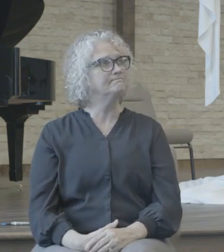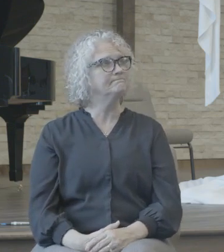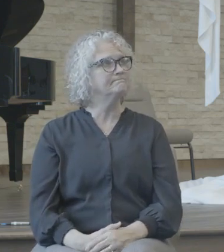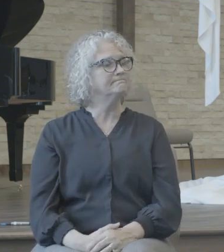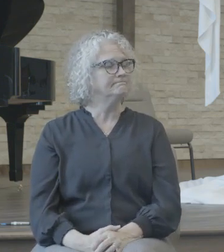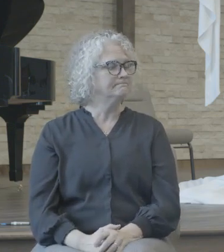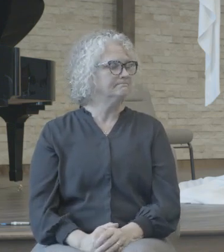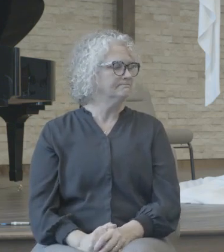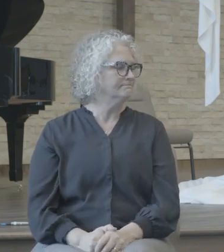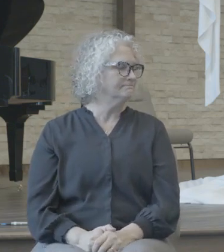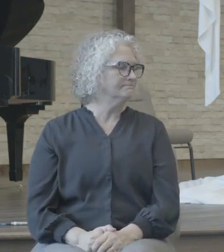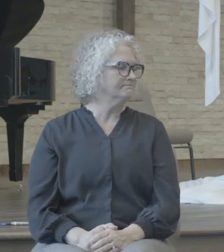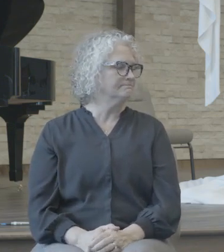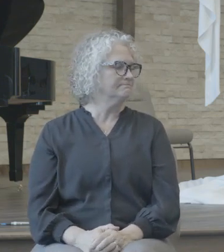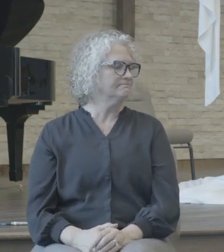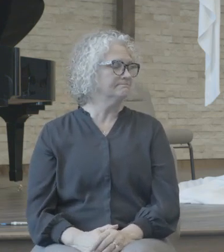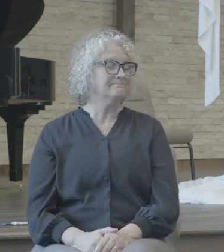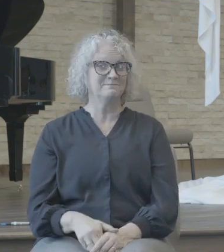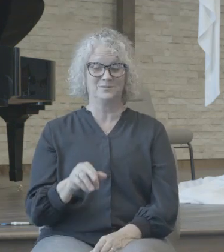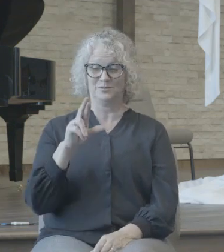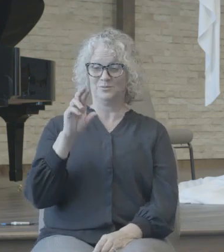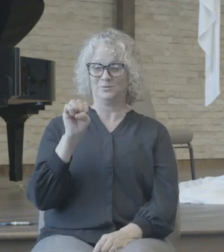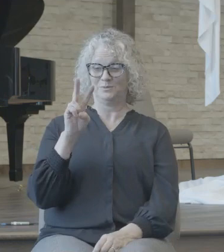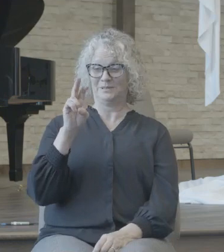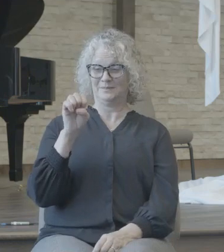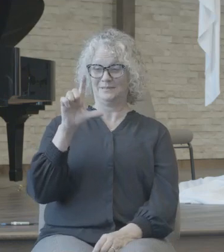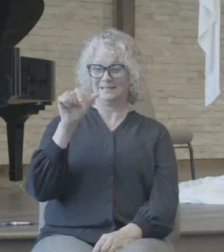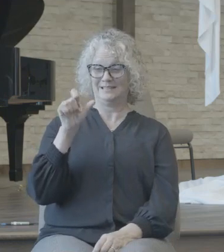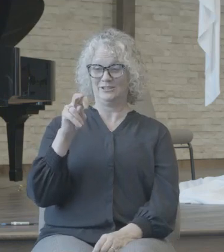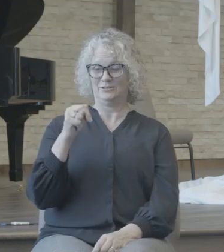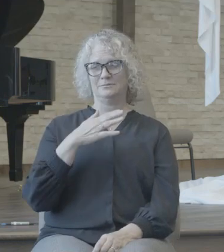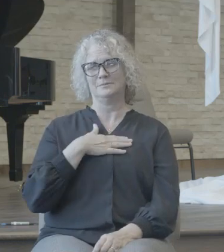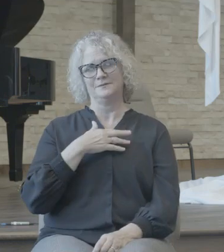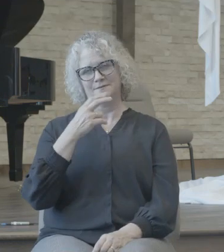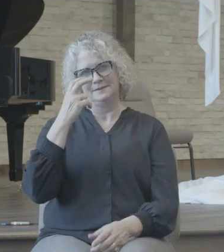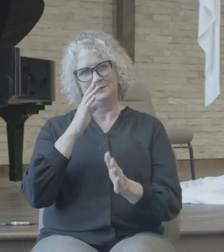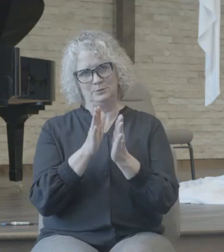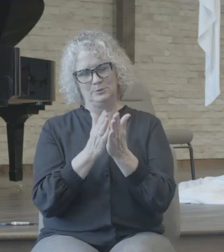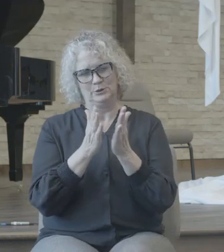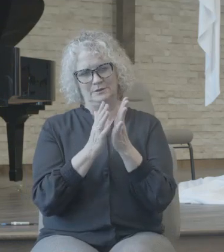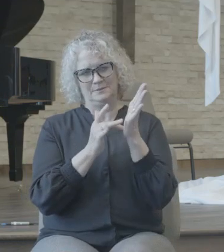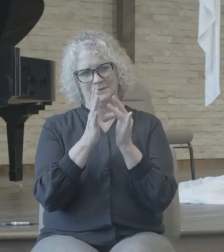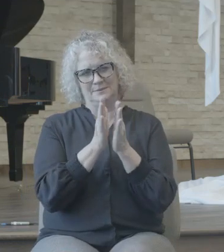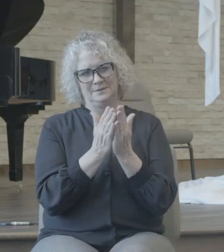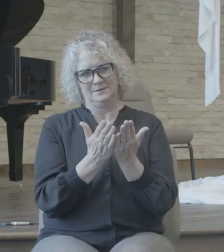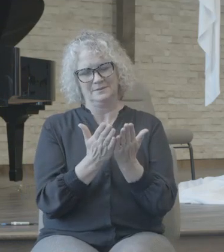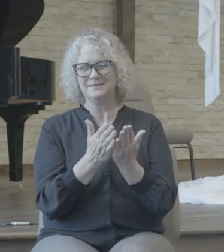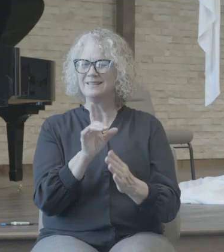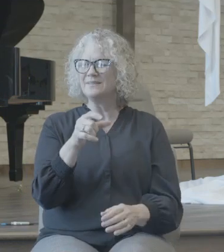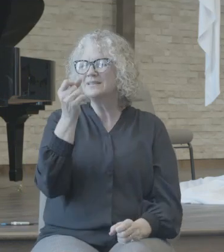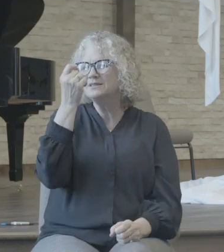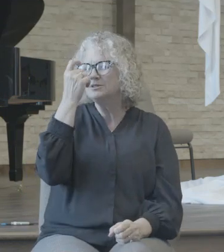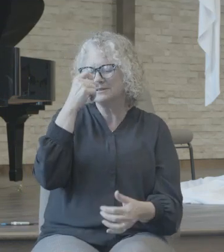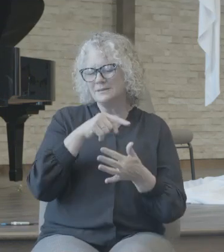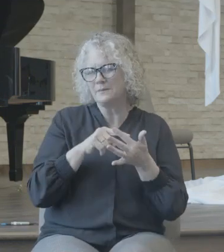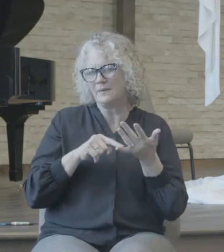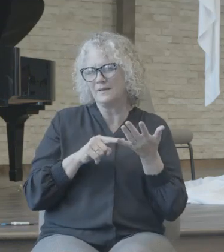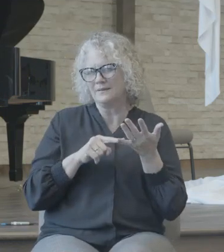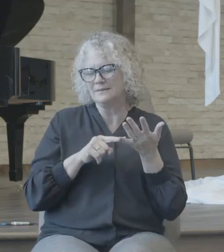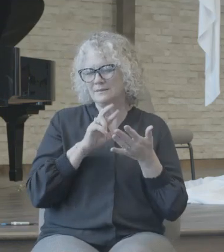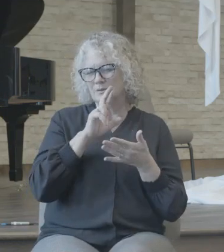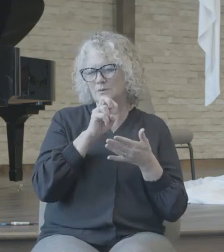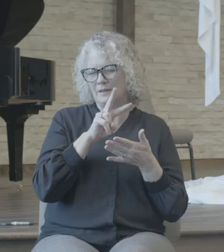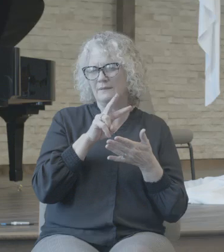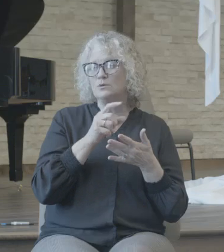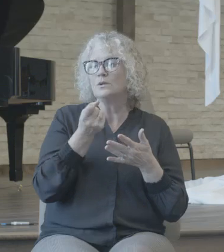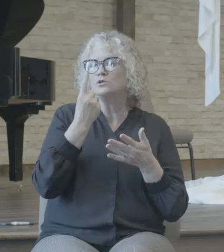The Revelation is my favorite book in the Bible. But we have to understand some things about the Revelation so we understand it